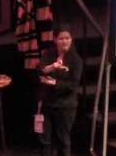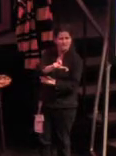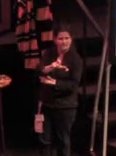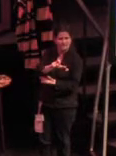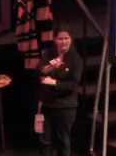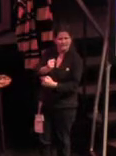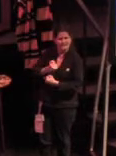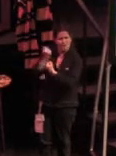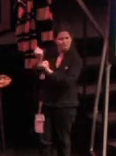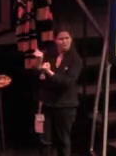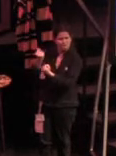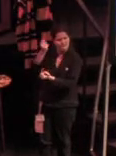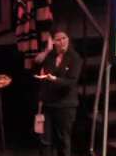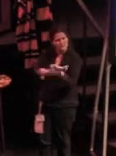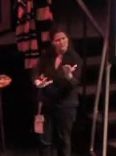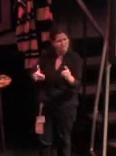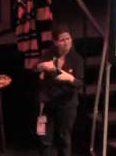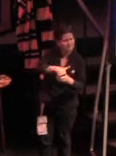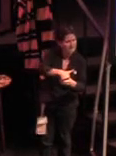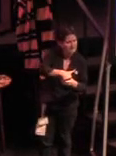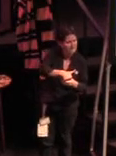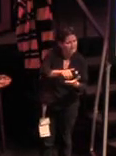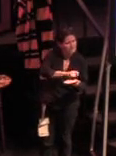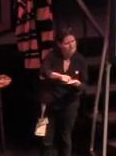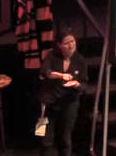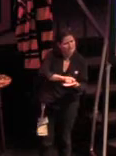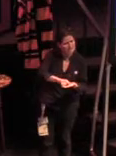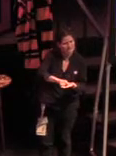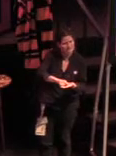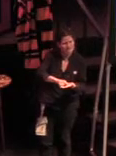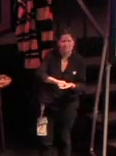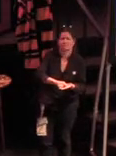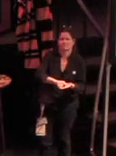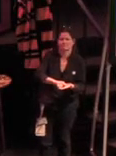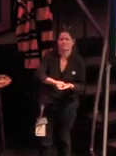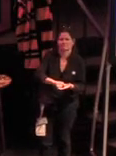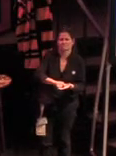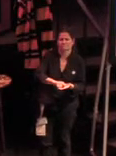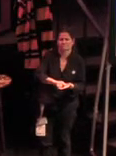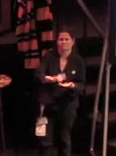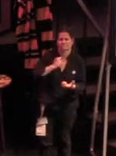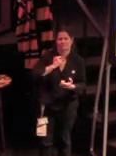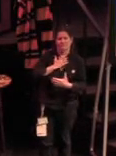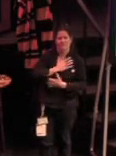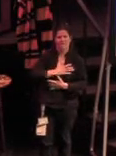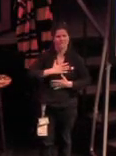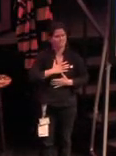experiences. I find that quite disturbing. And